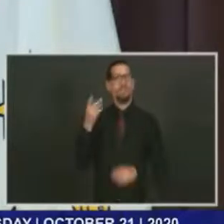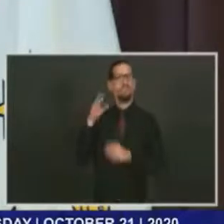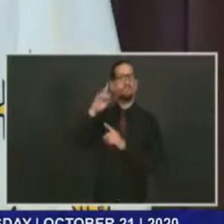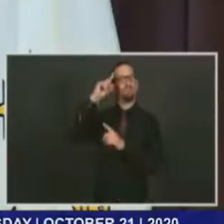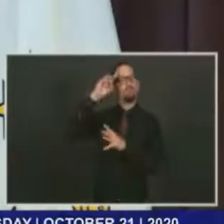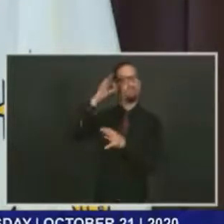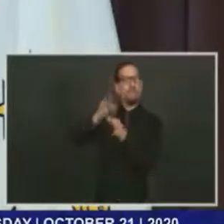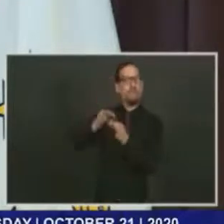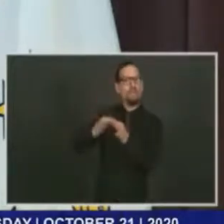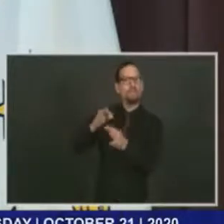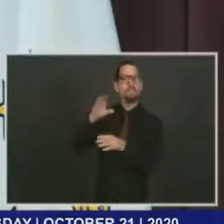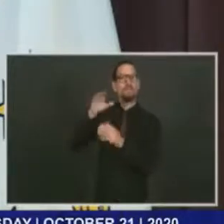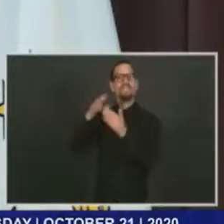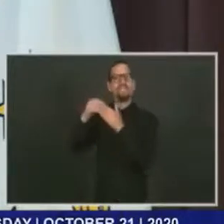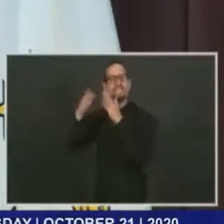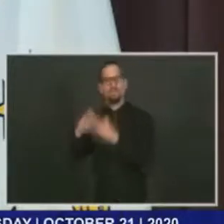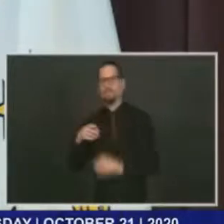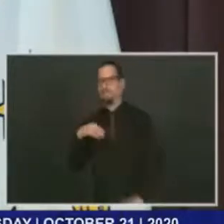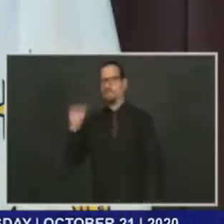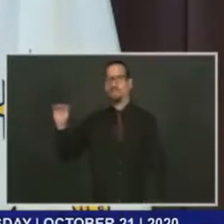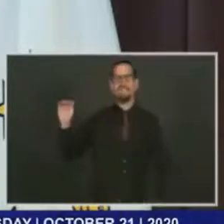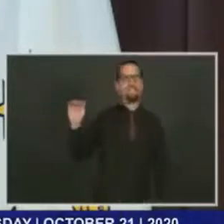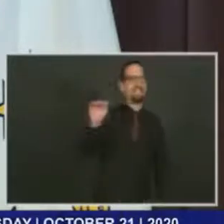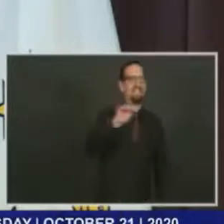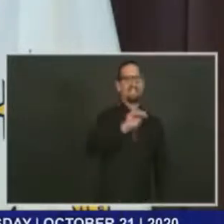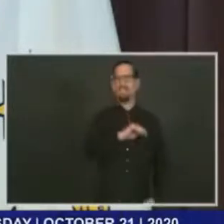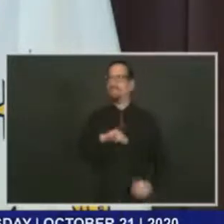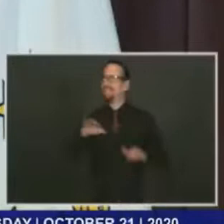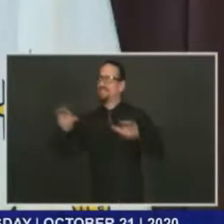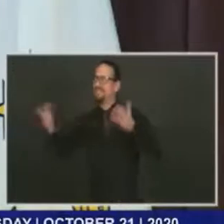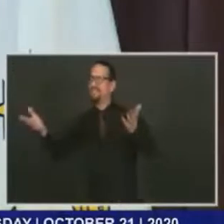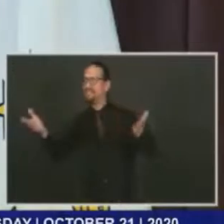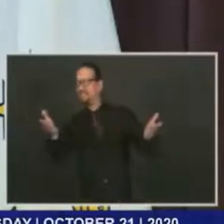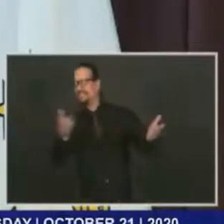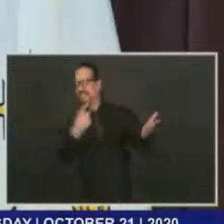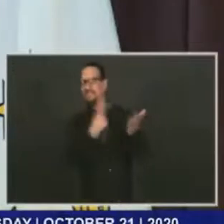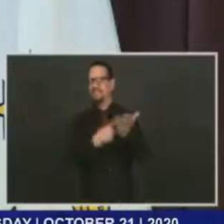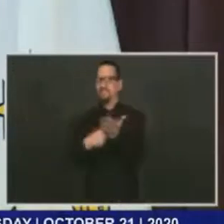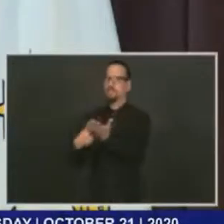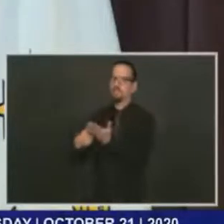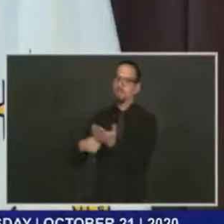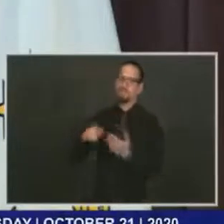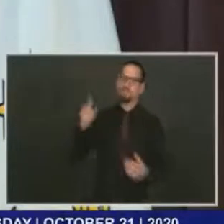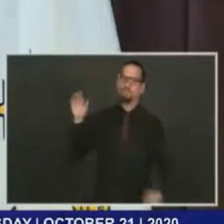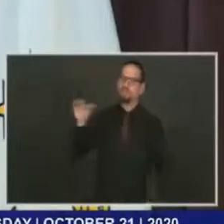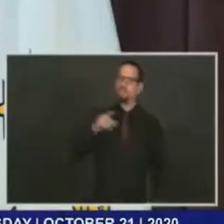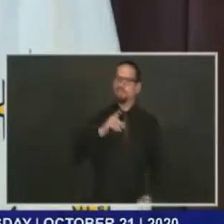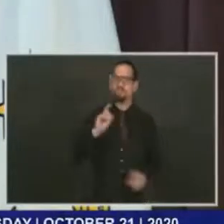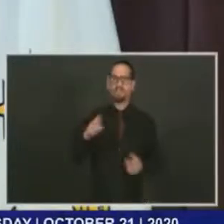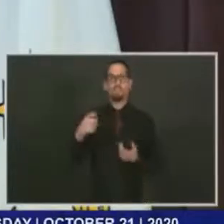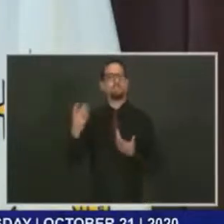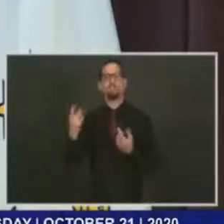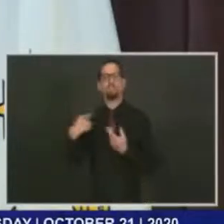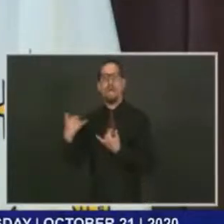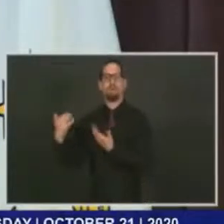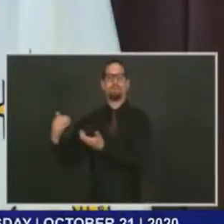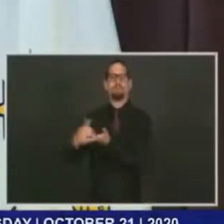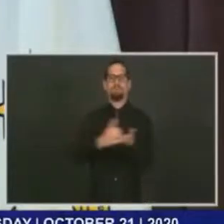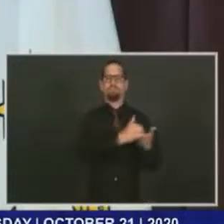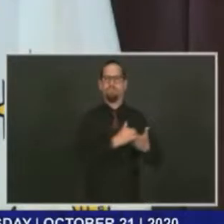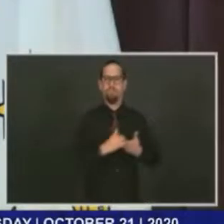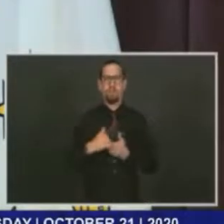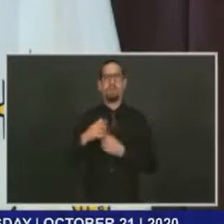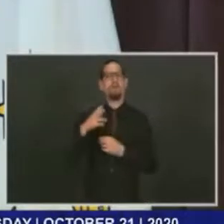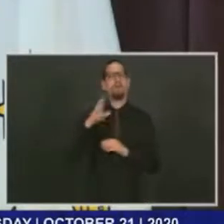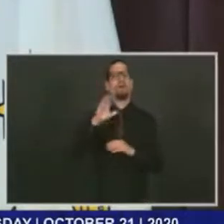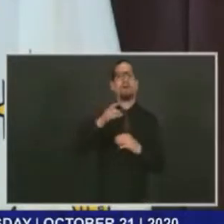faith leadership this week, and they're going to join with us in amplifying this message, even when it's comfortable, even when you don't think